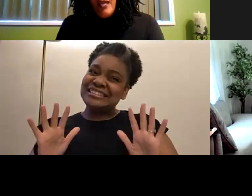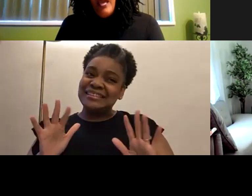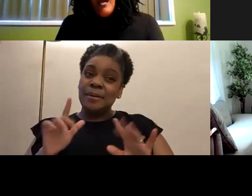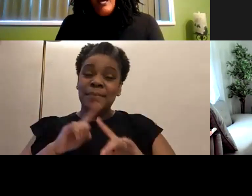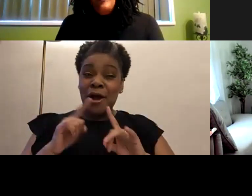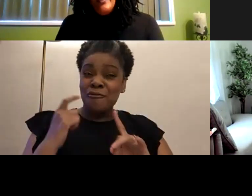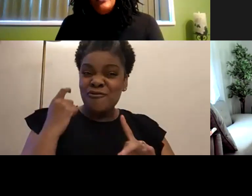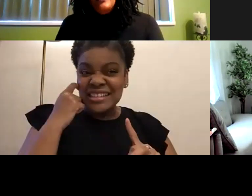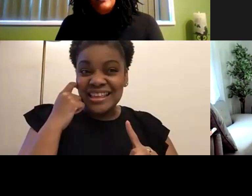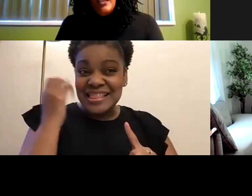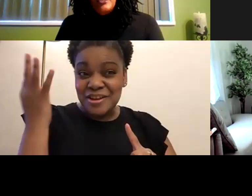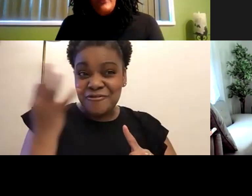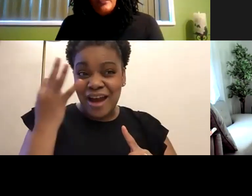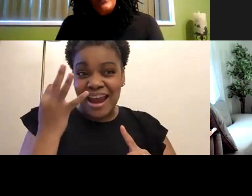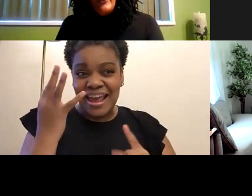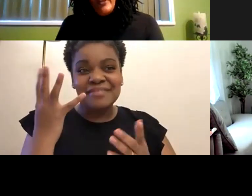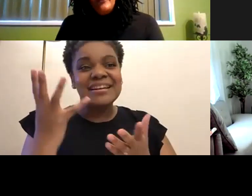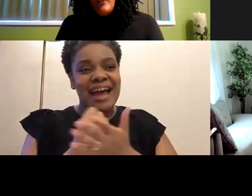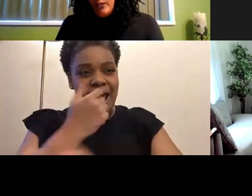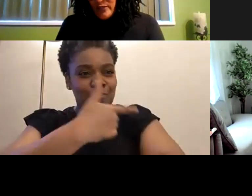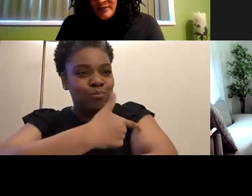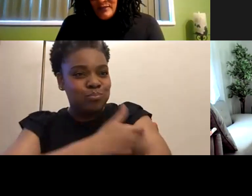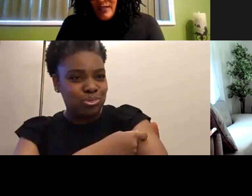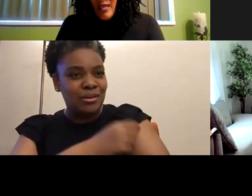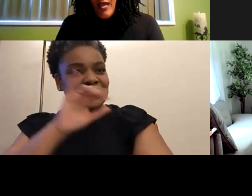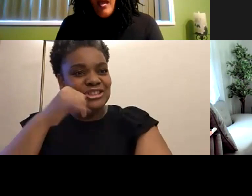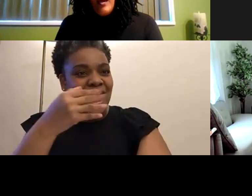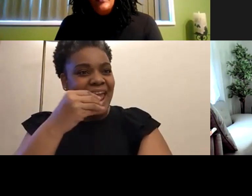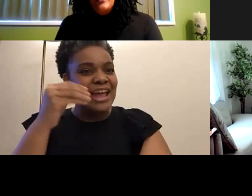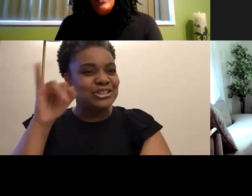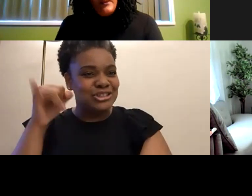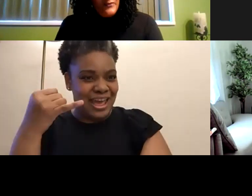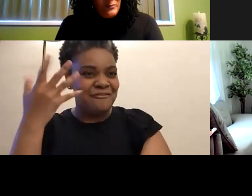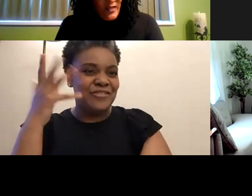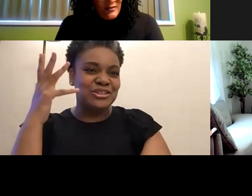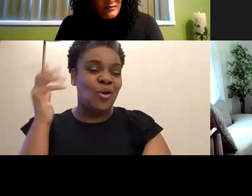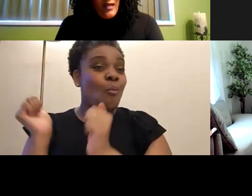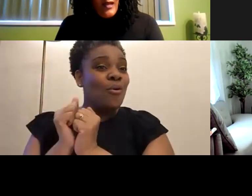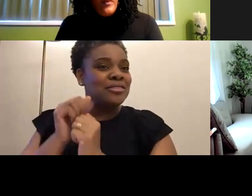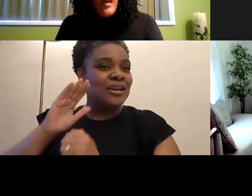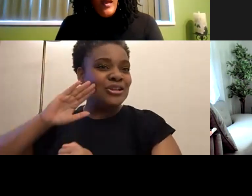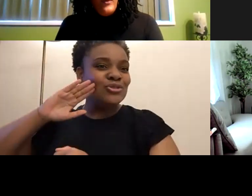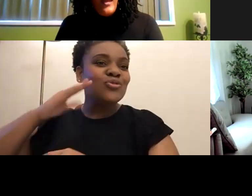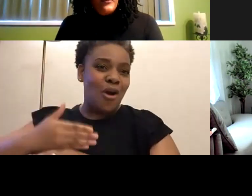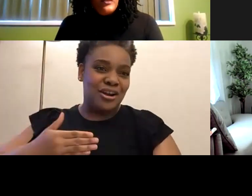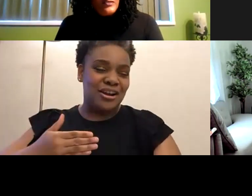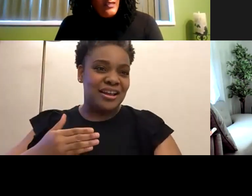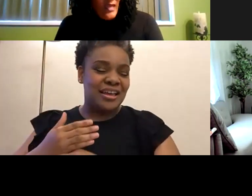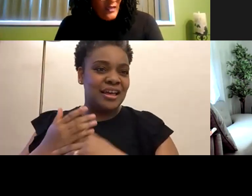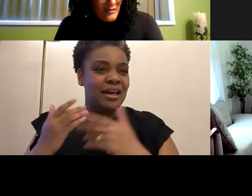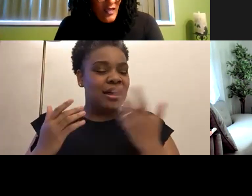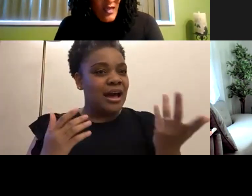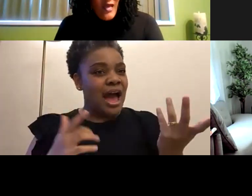Friday. I took the J&J vaccine on Friday with my daughter. Do I feel better? I would have to